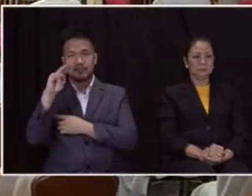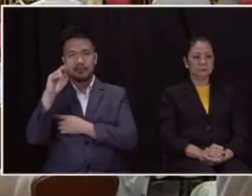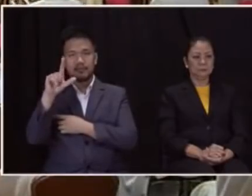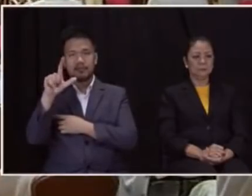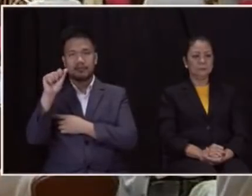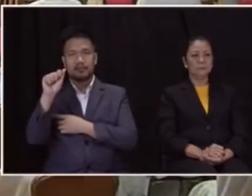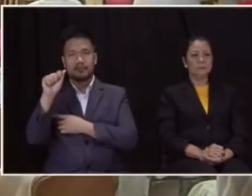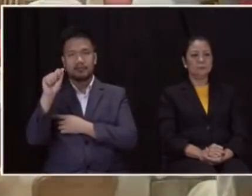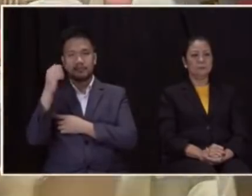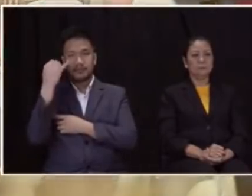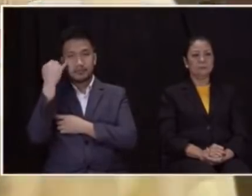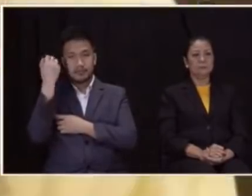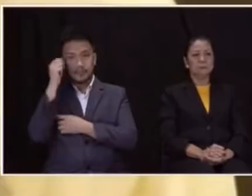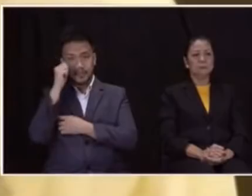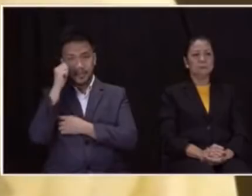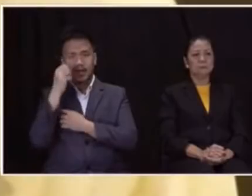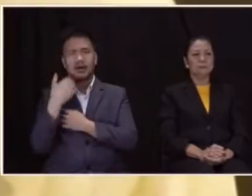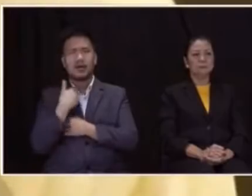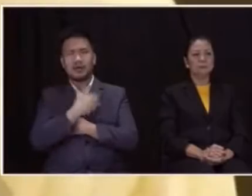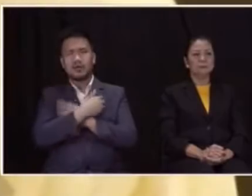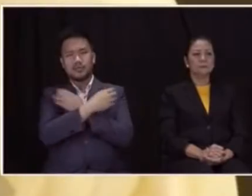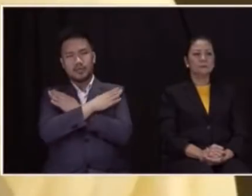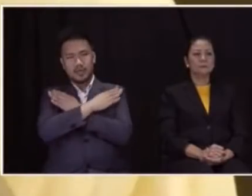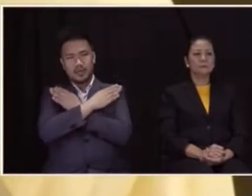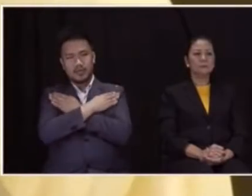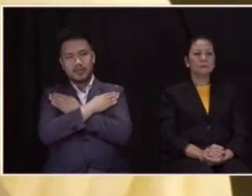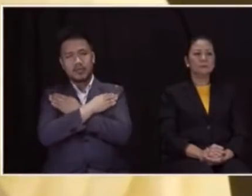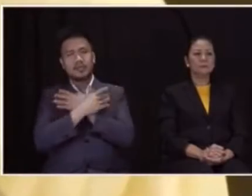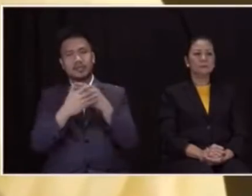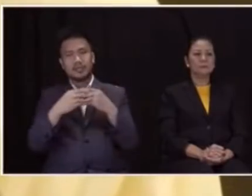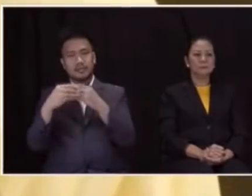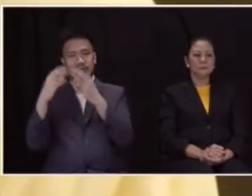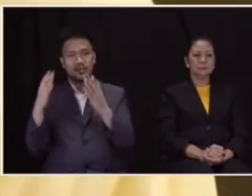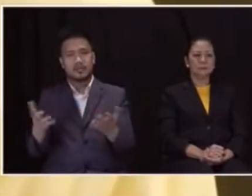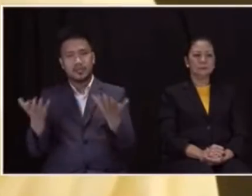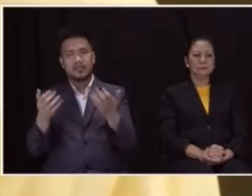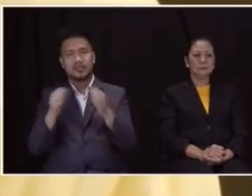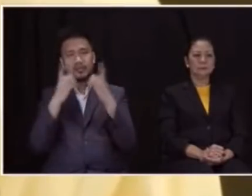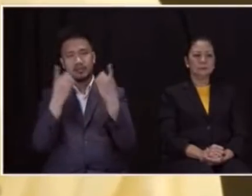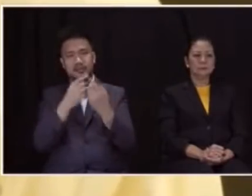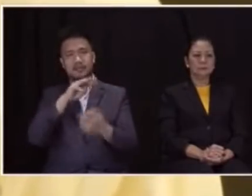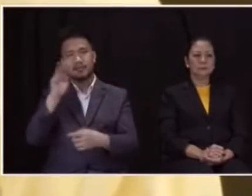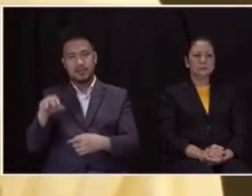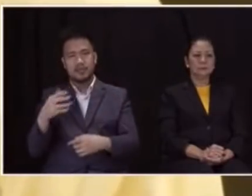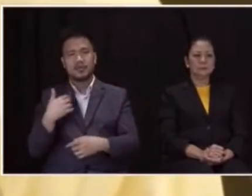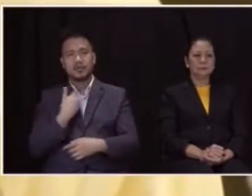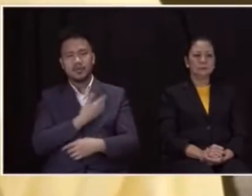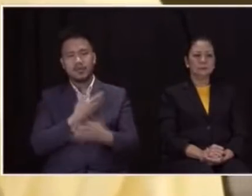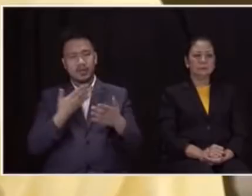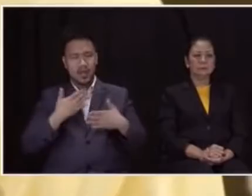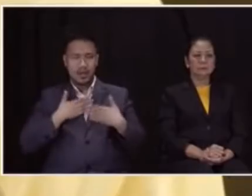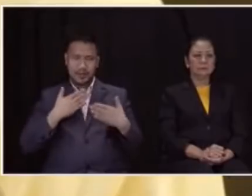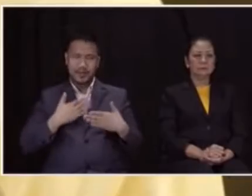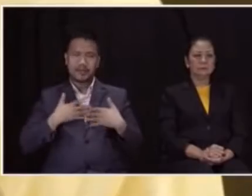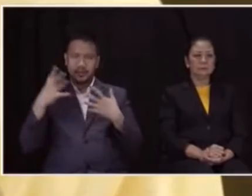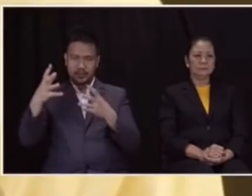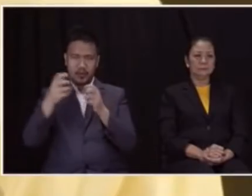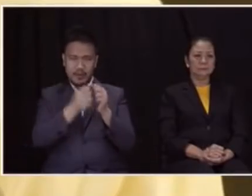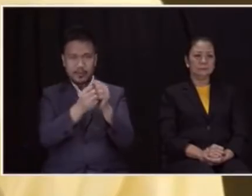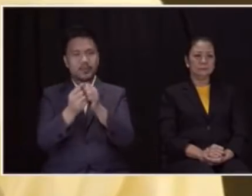Manila, we are happy to have you with us. We recognize that you are